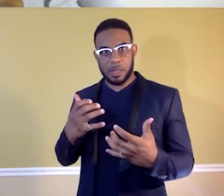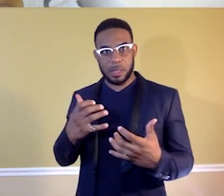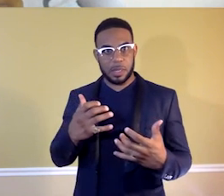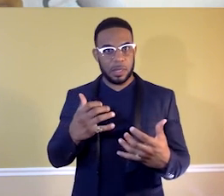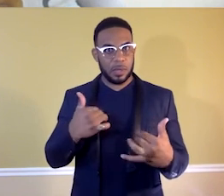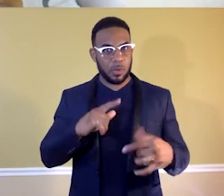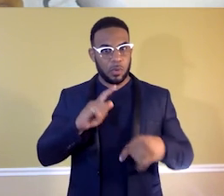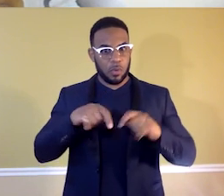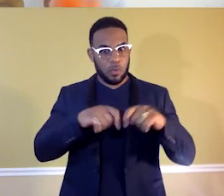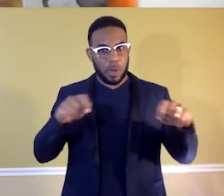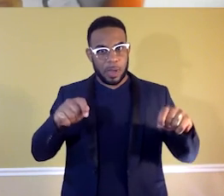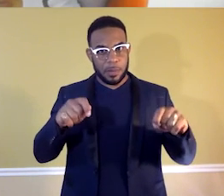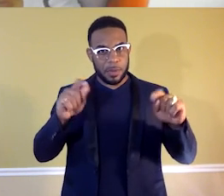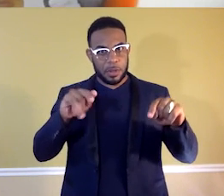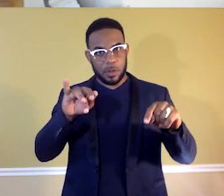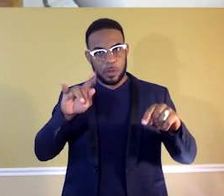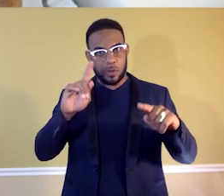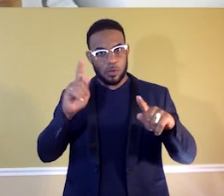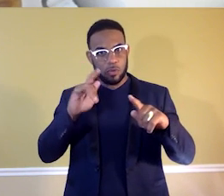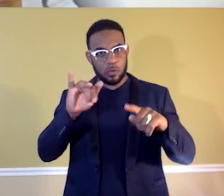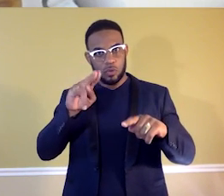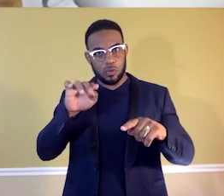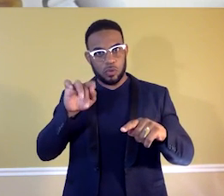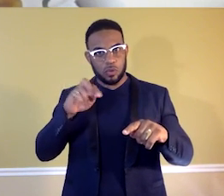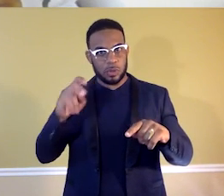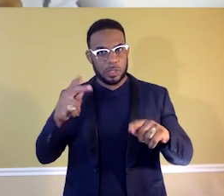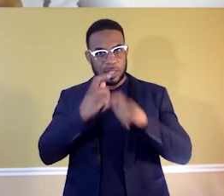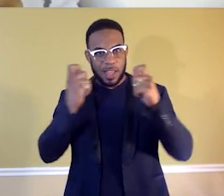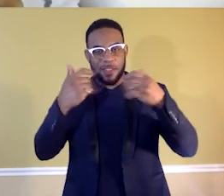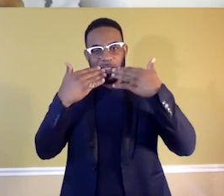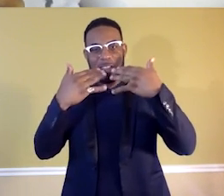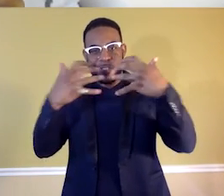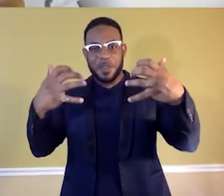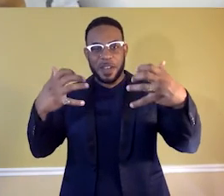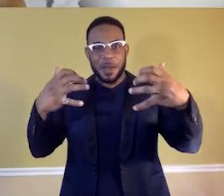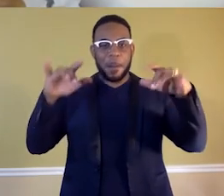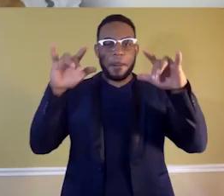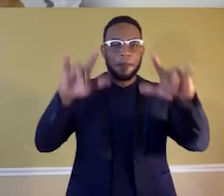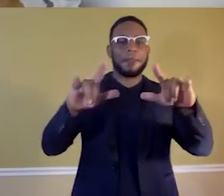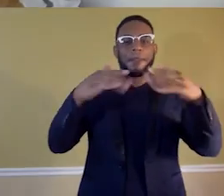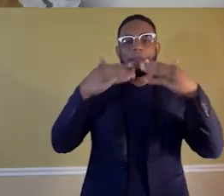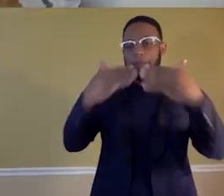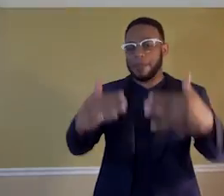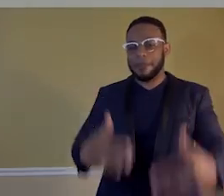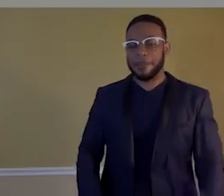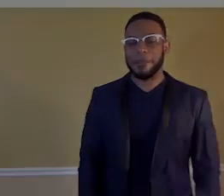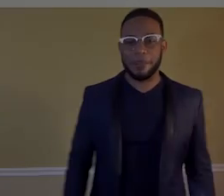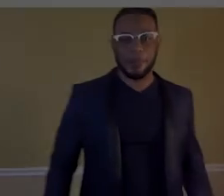we're wrapping up the Juneteenth conference. Thank you. All right. Thank you.